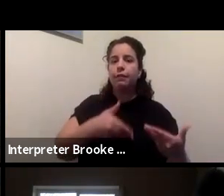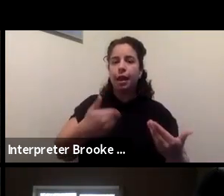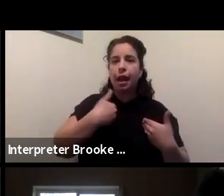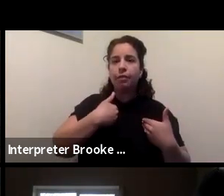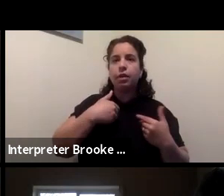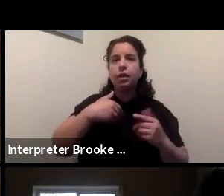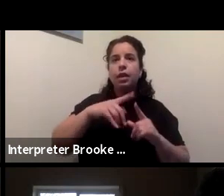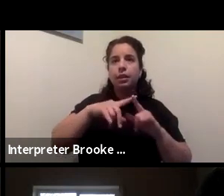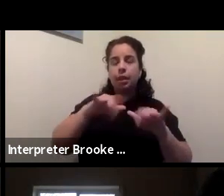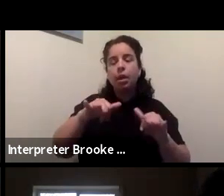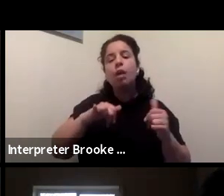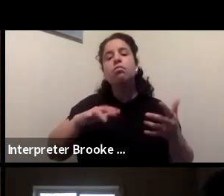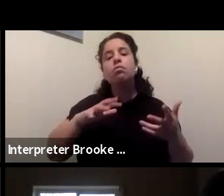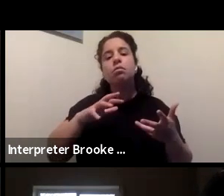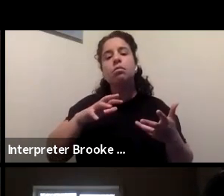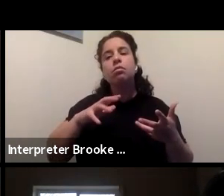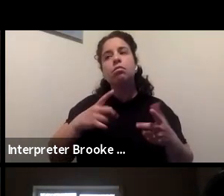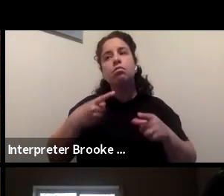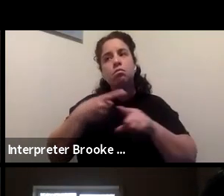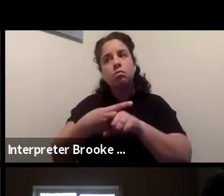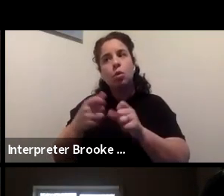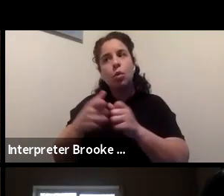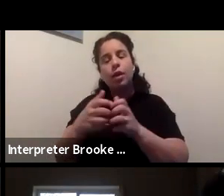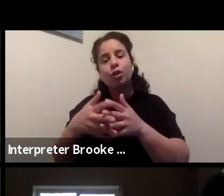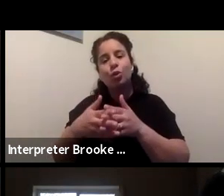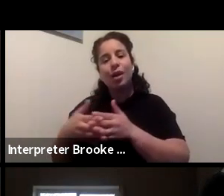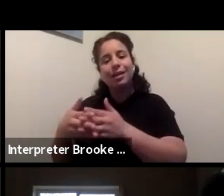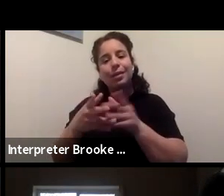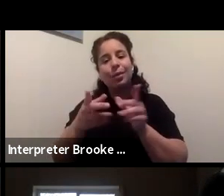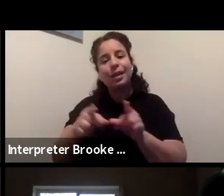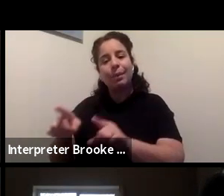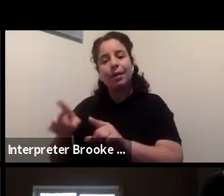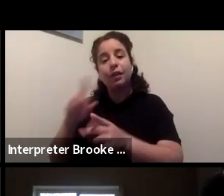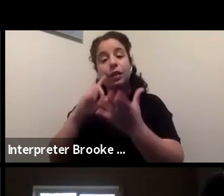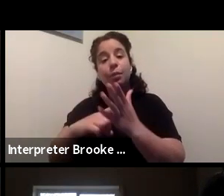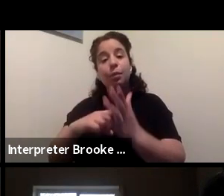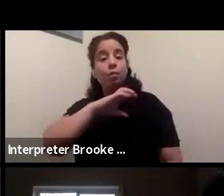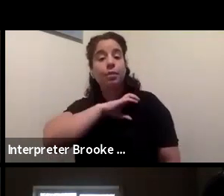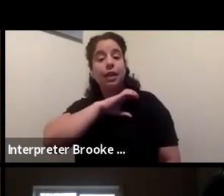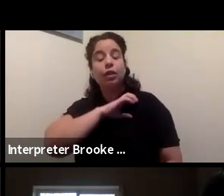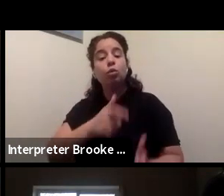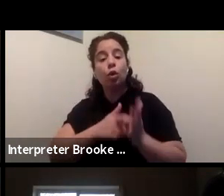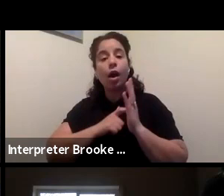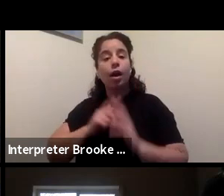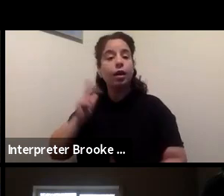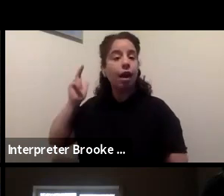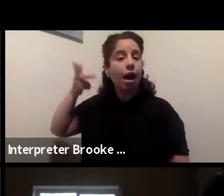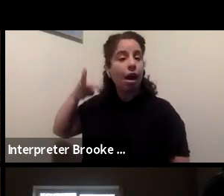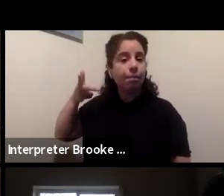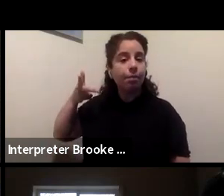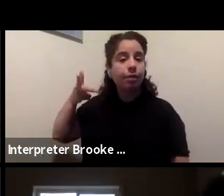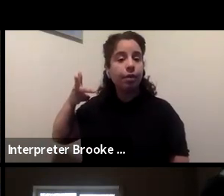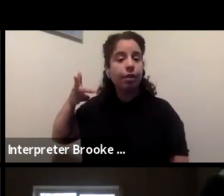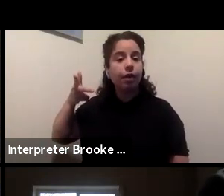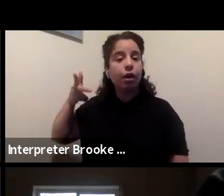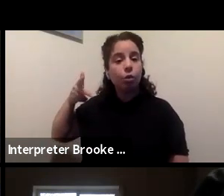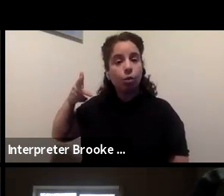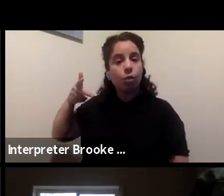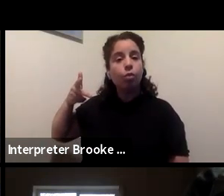in the United States for getting police officers to have cameras on their person to